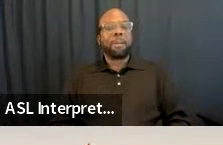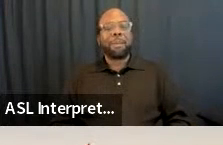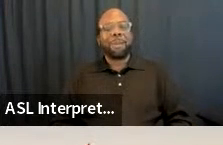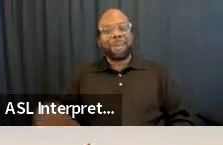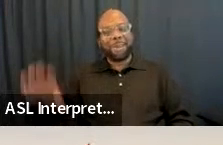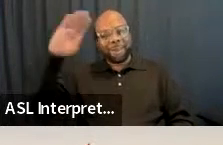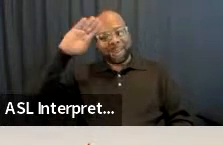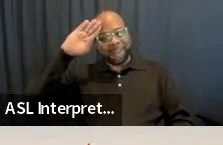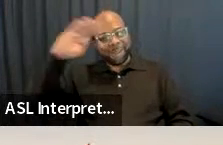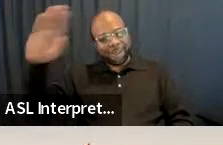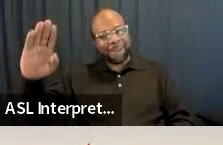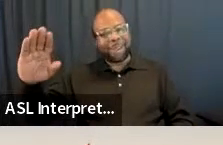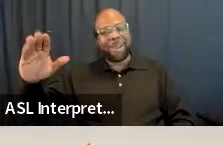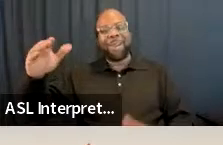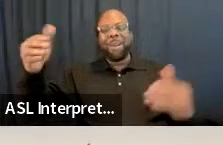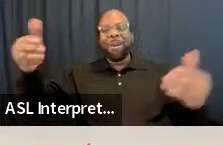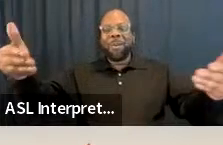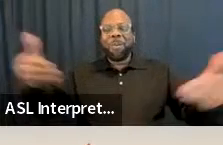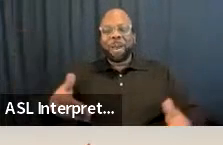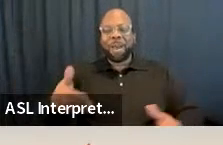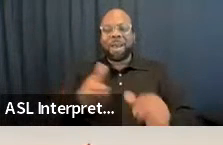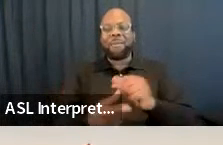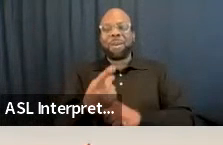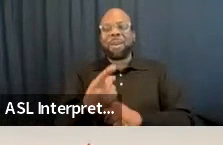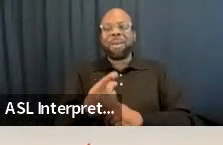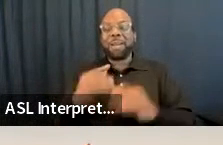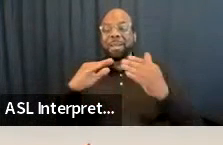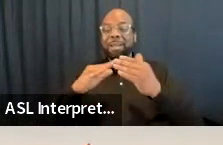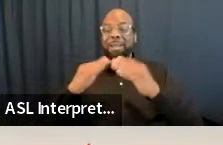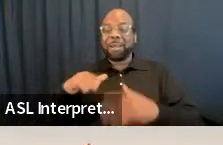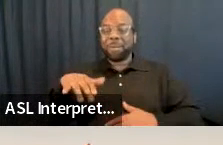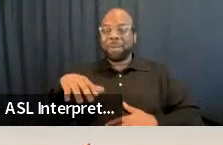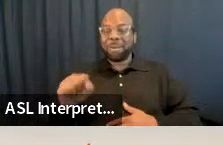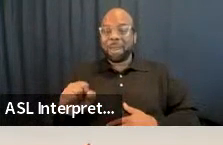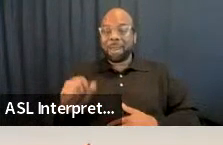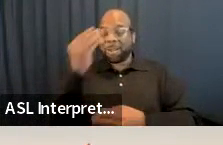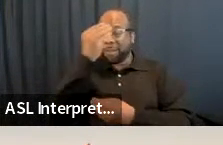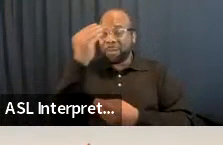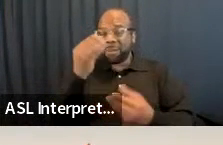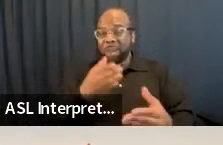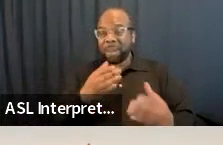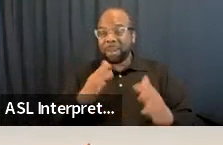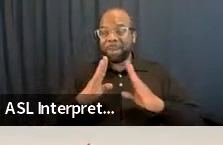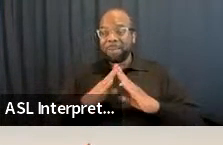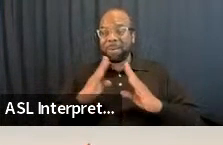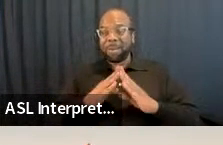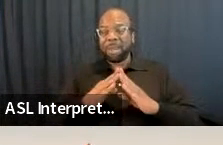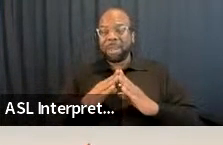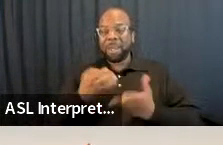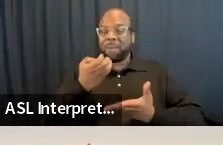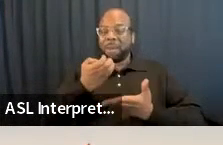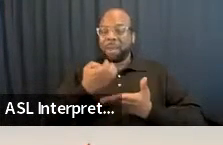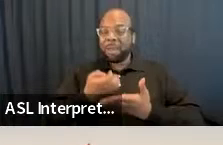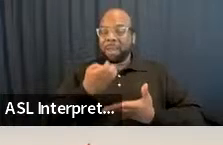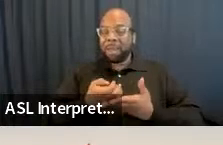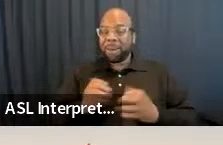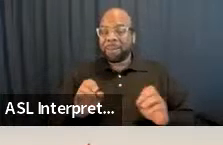Hello, welcome everyone to the City of Yes info session for economic